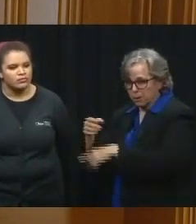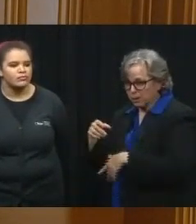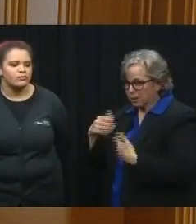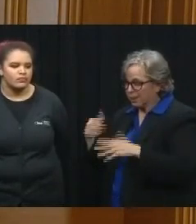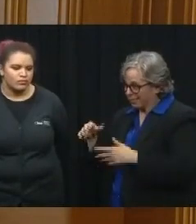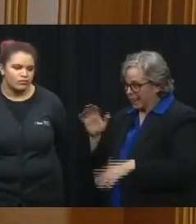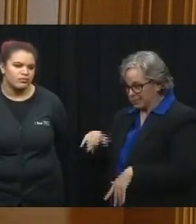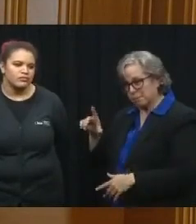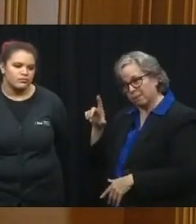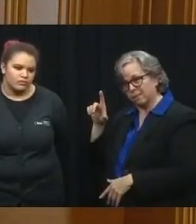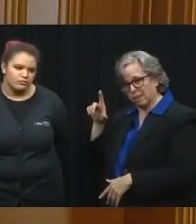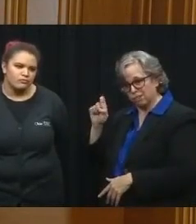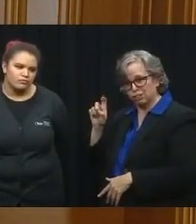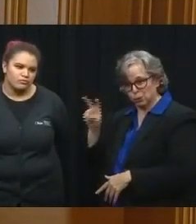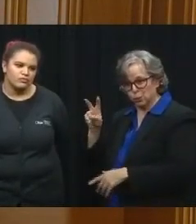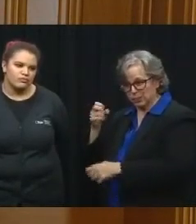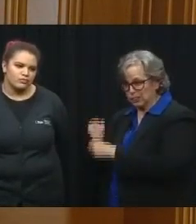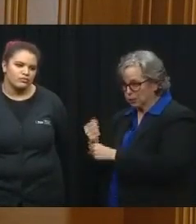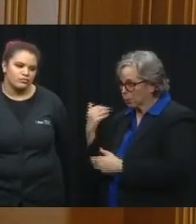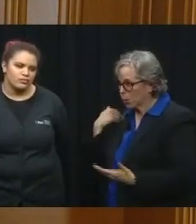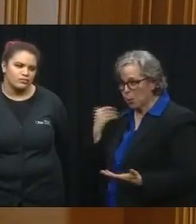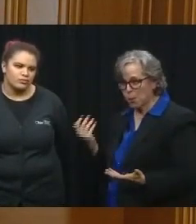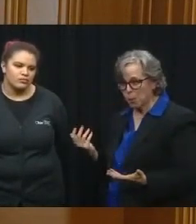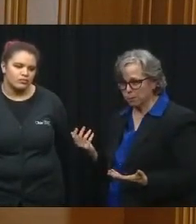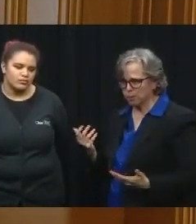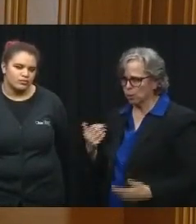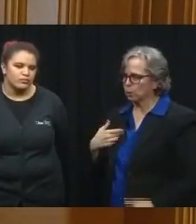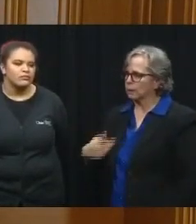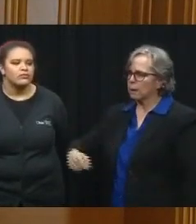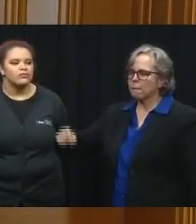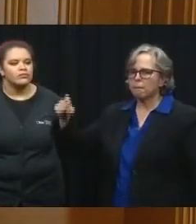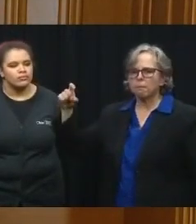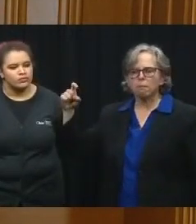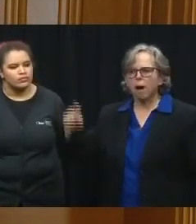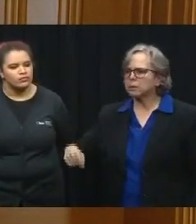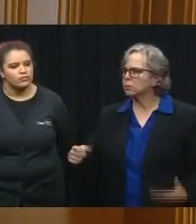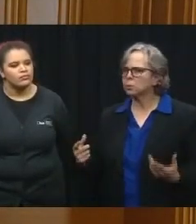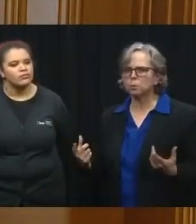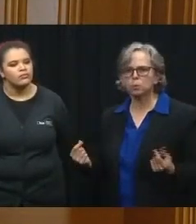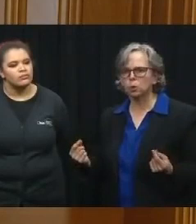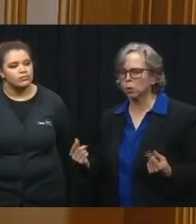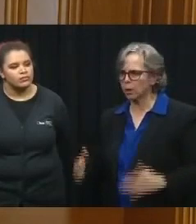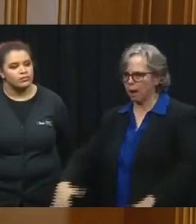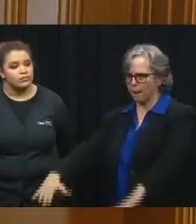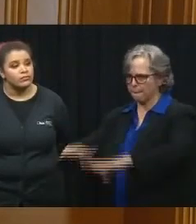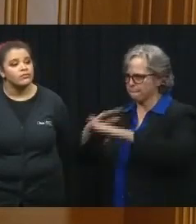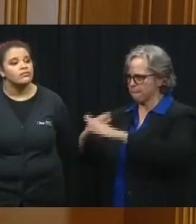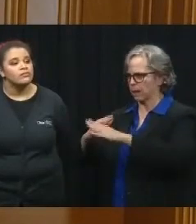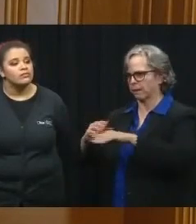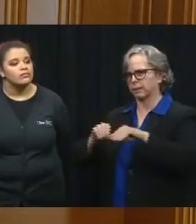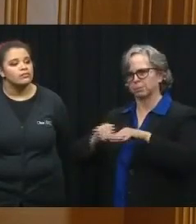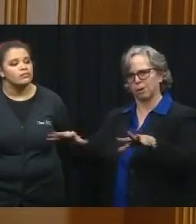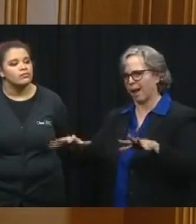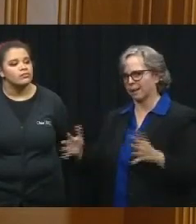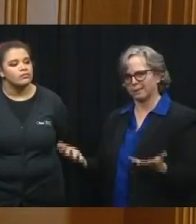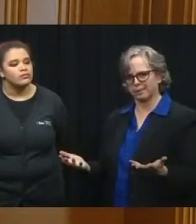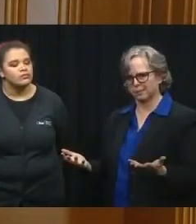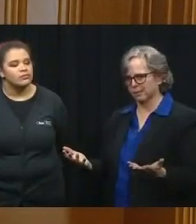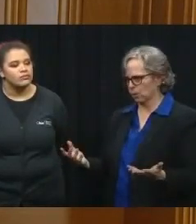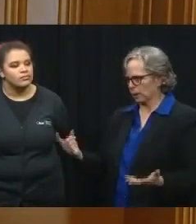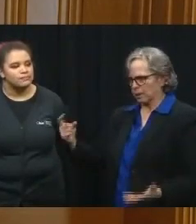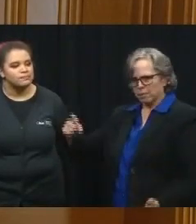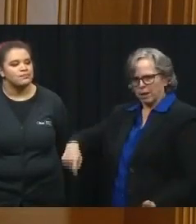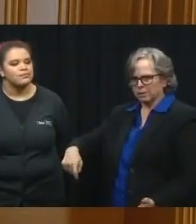the spread. We've got to flatten the curve, as we have said, so that our hospital system is